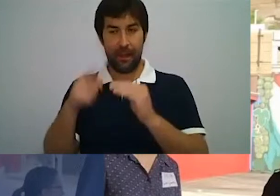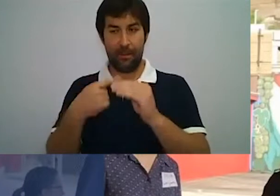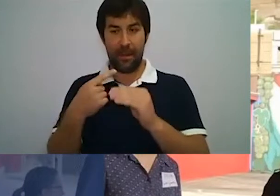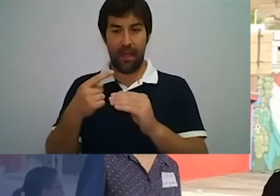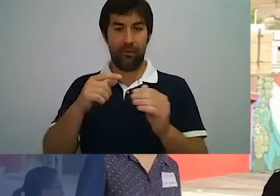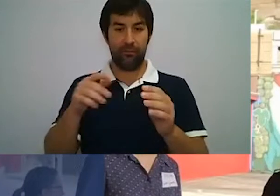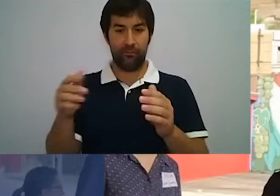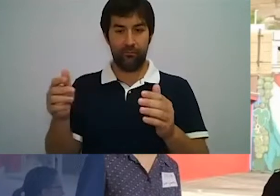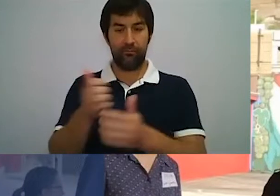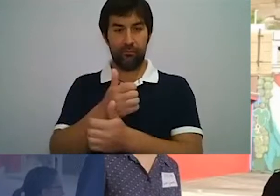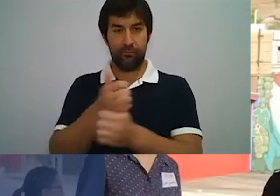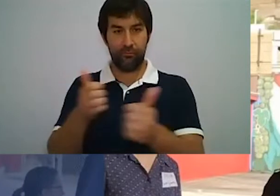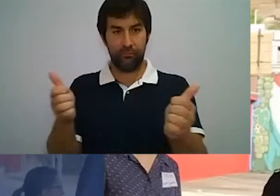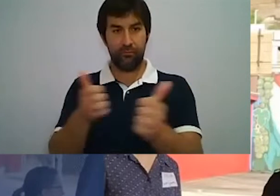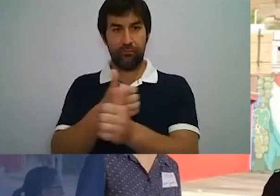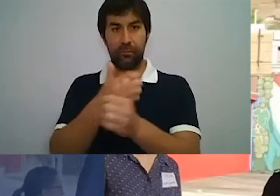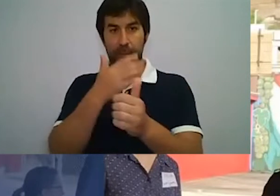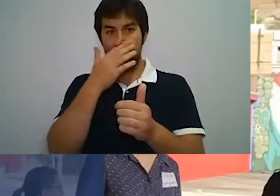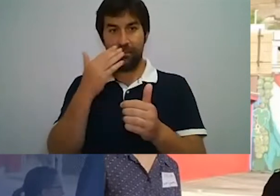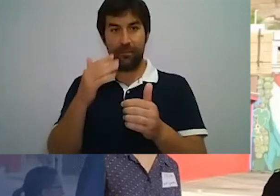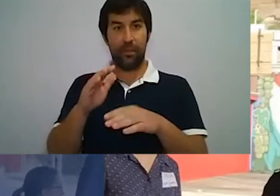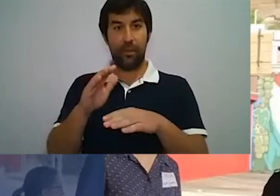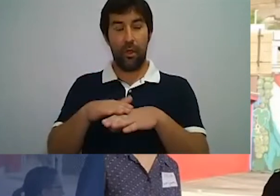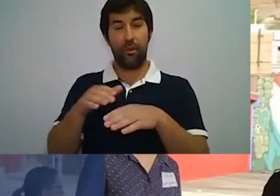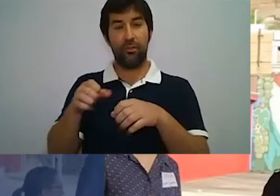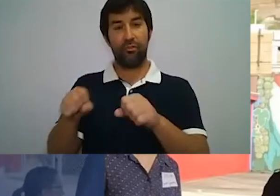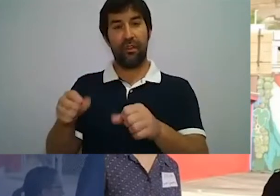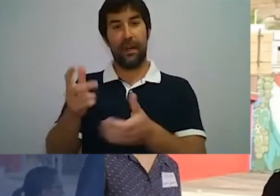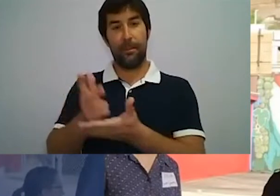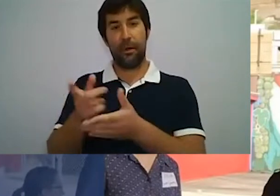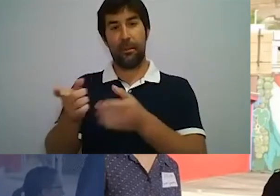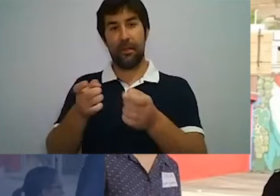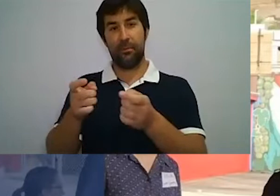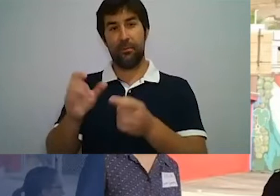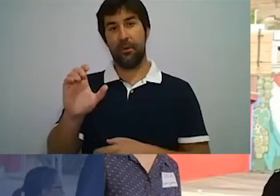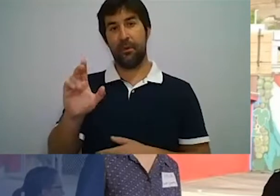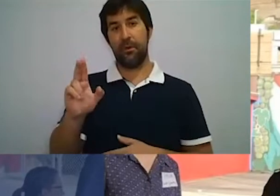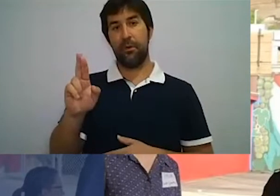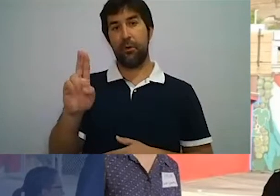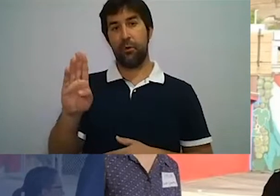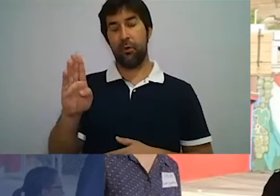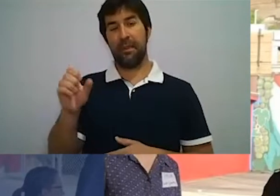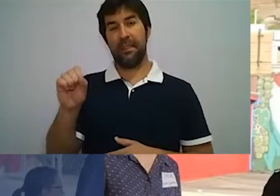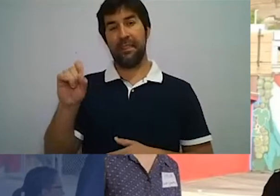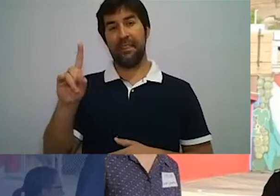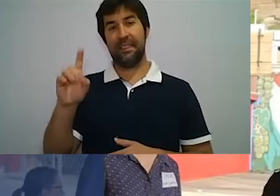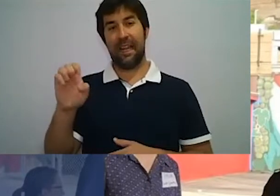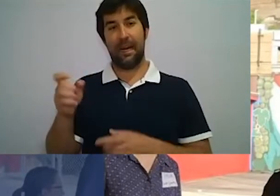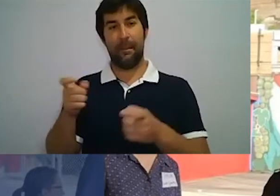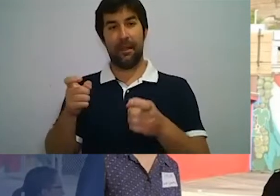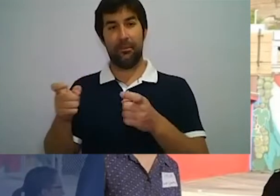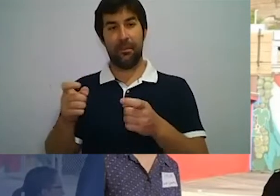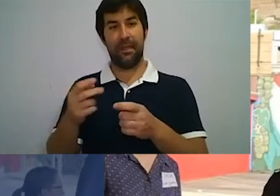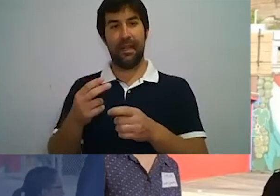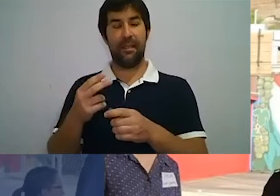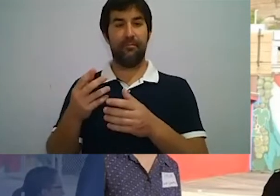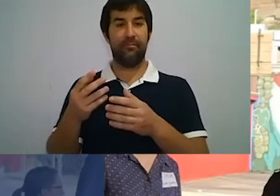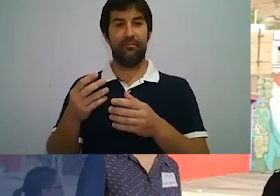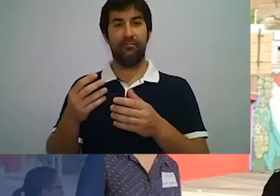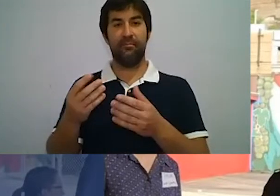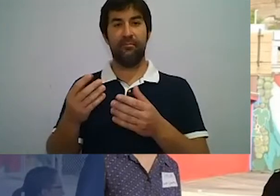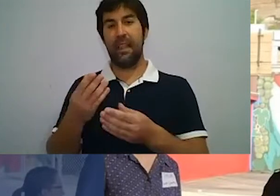of Mobility and Infrastructure, they're going to explain some great details on the big projects that you may be seeing in the capital budget from their department. We're also going to